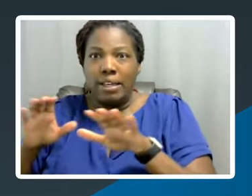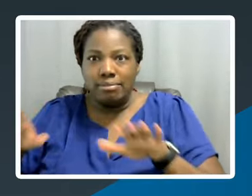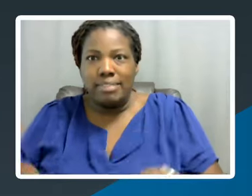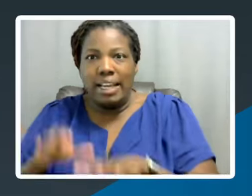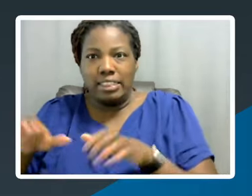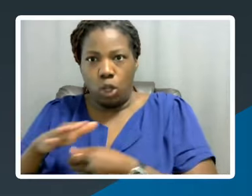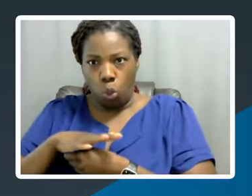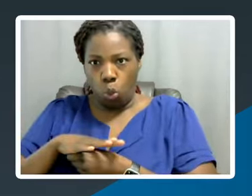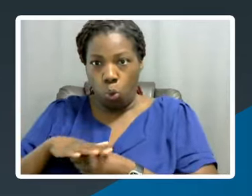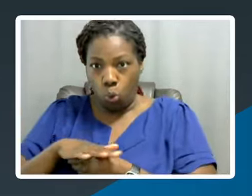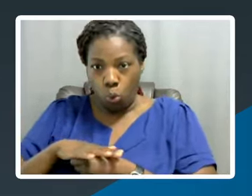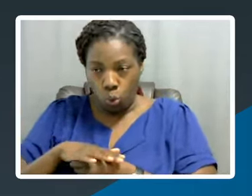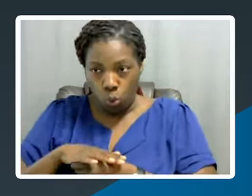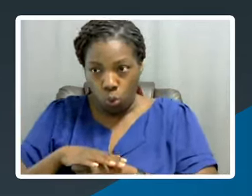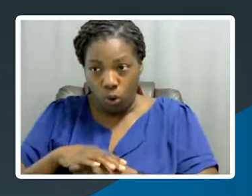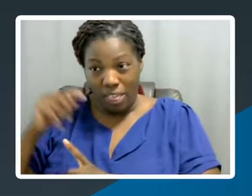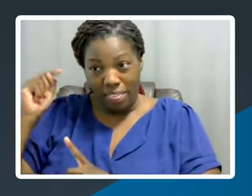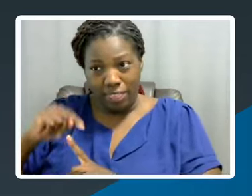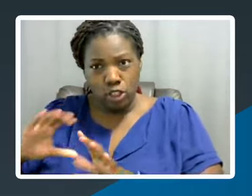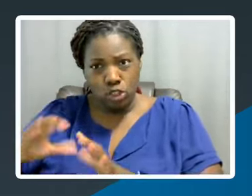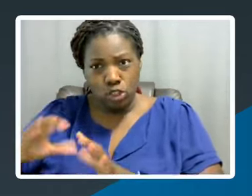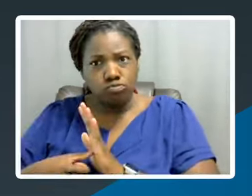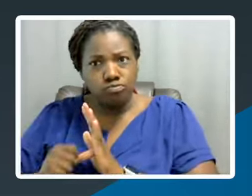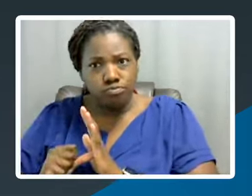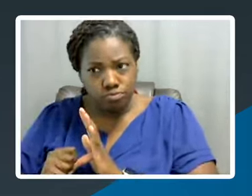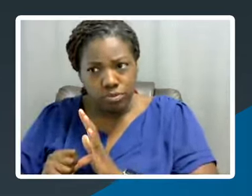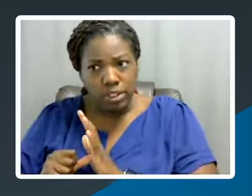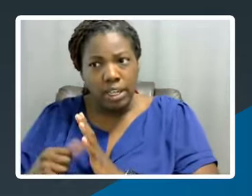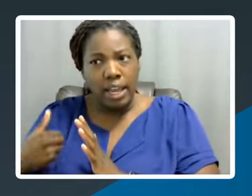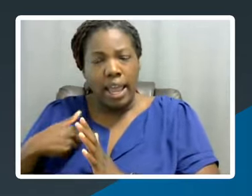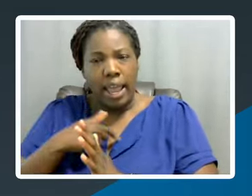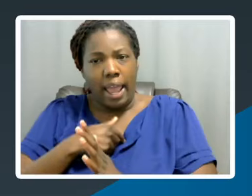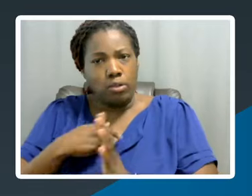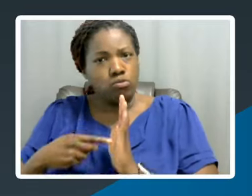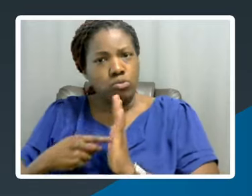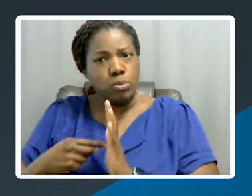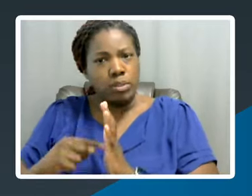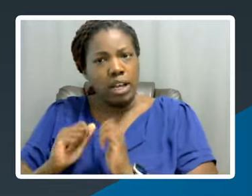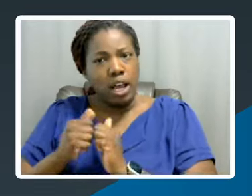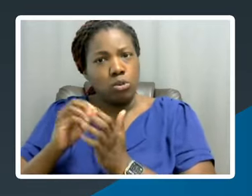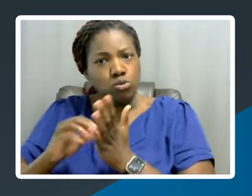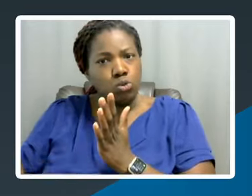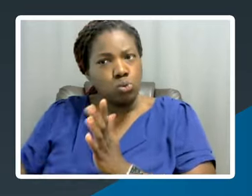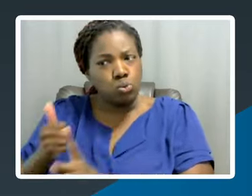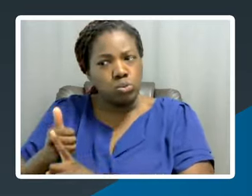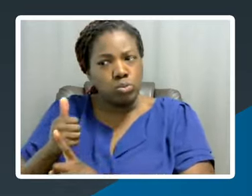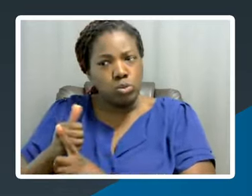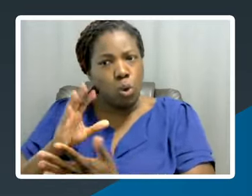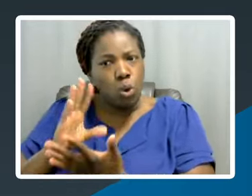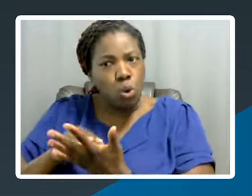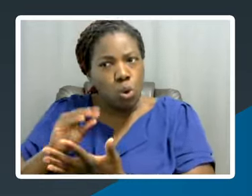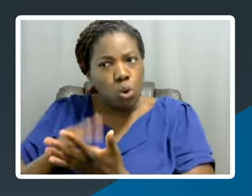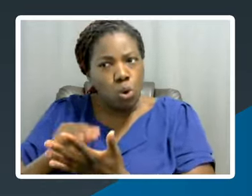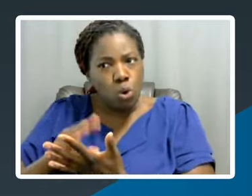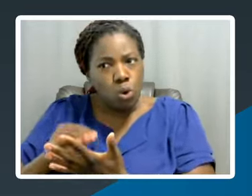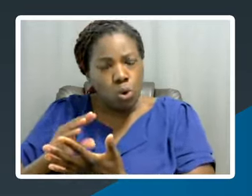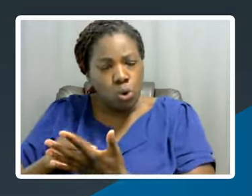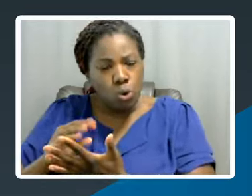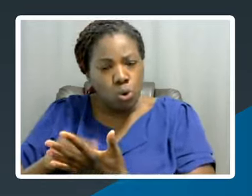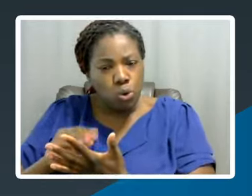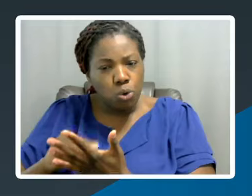strand, what we really highlight are models of how students are learning that require them to think